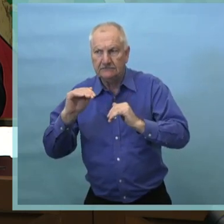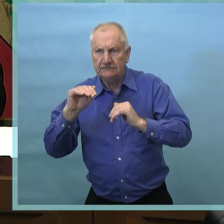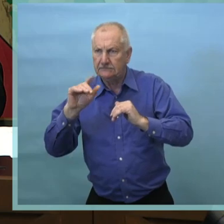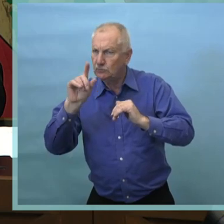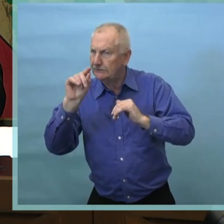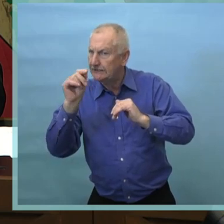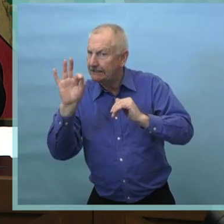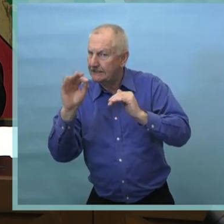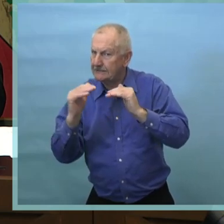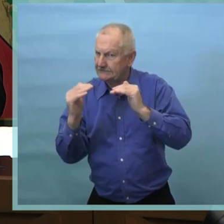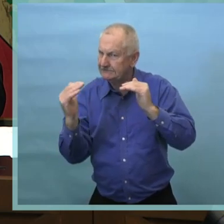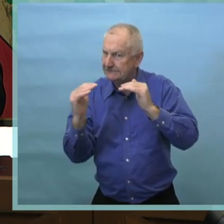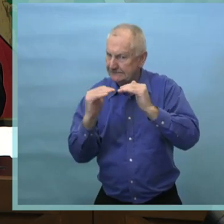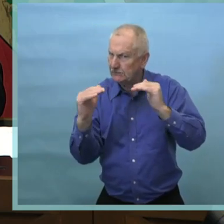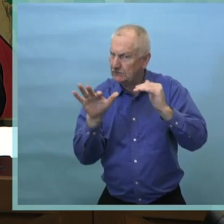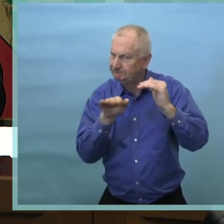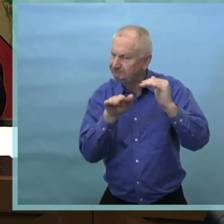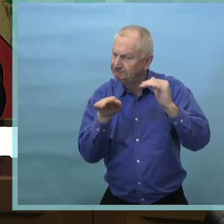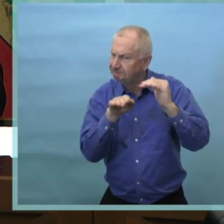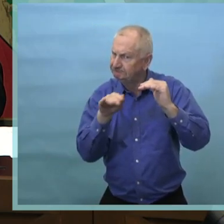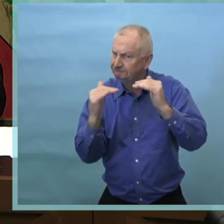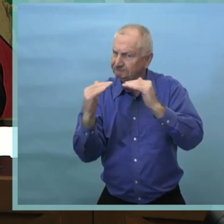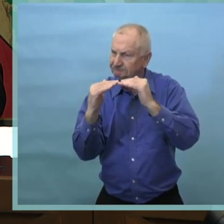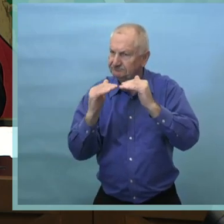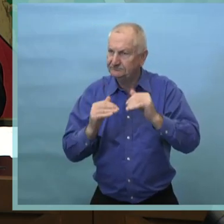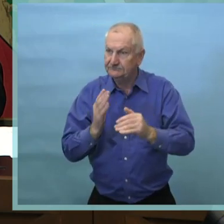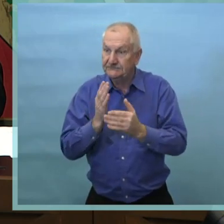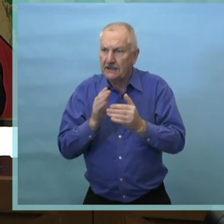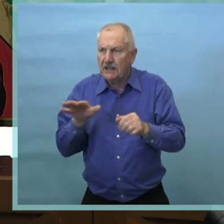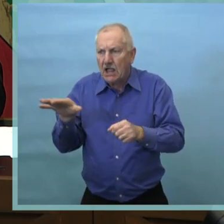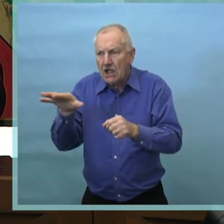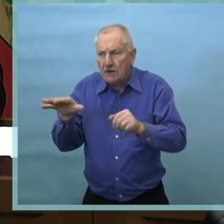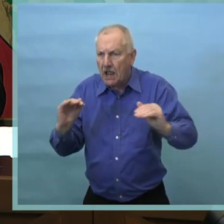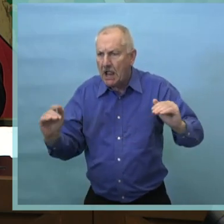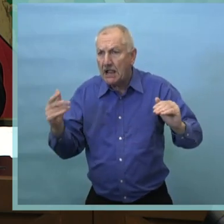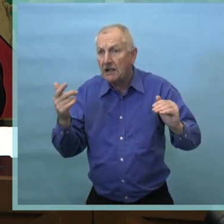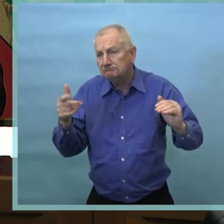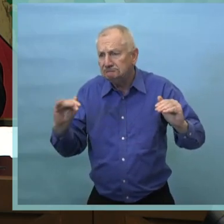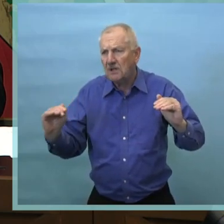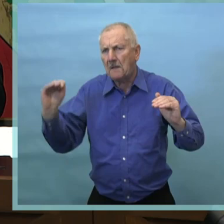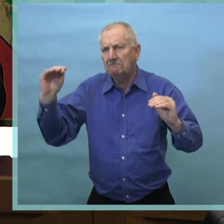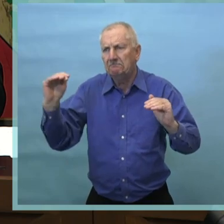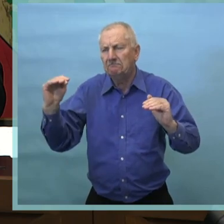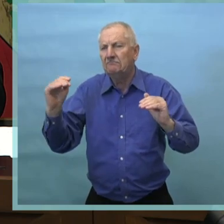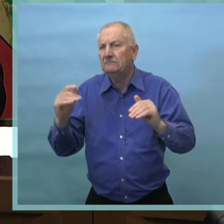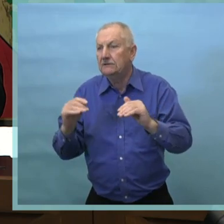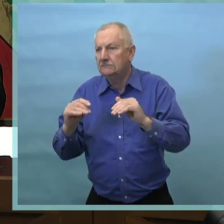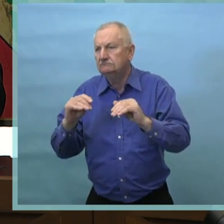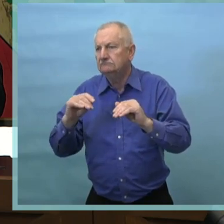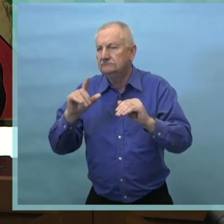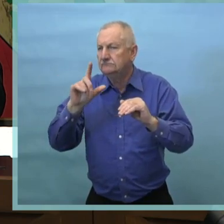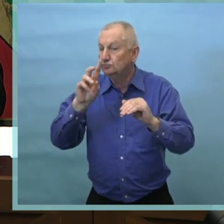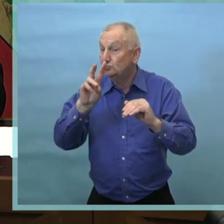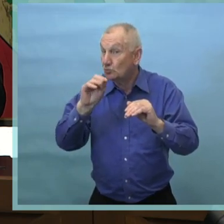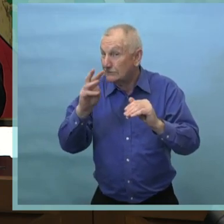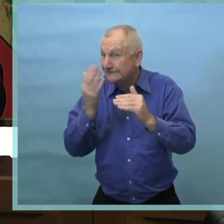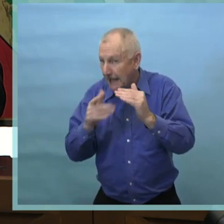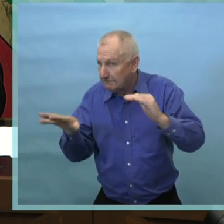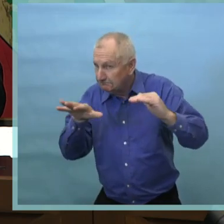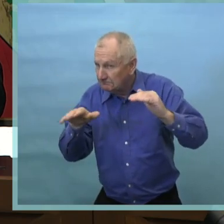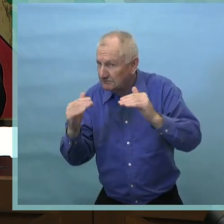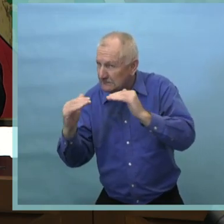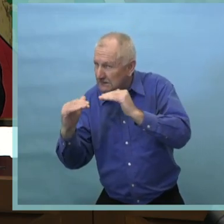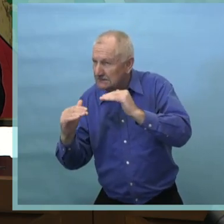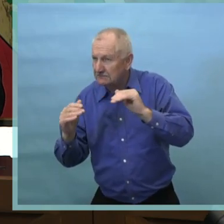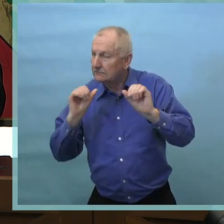a little above 2019 in the range of a 2006. But again, nothing to be overly concerned about. And I would like